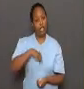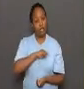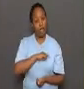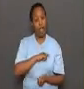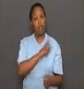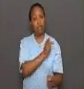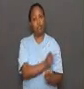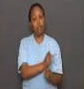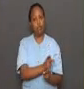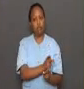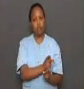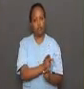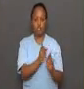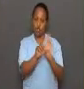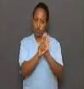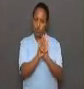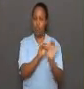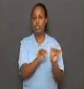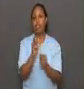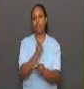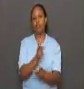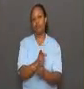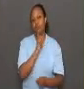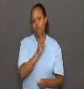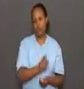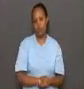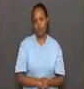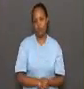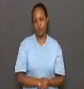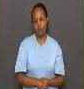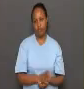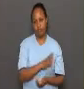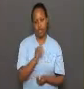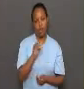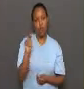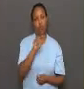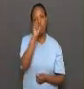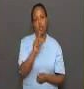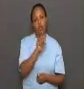them to uphold the law and to be professional.